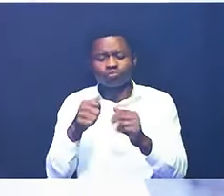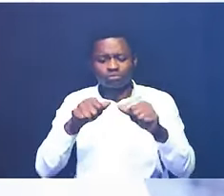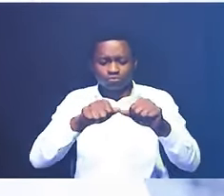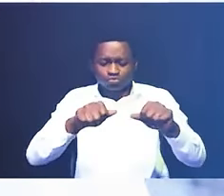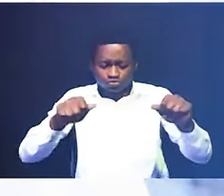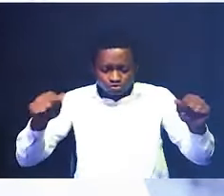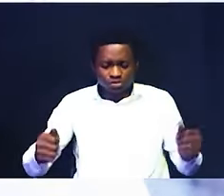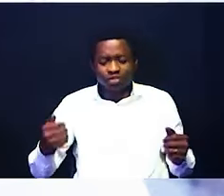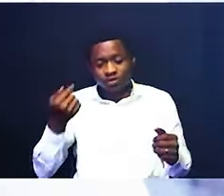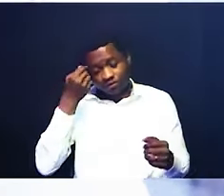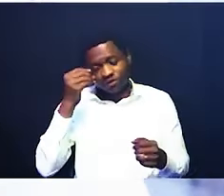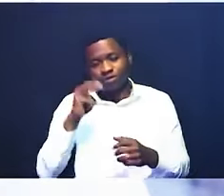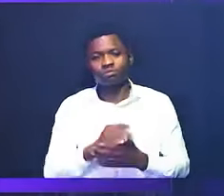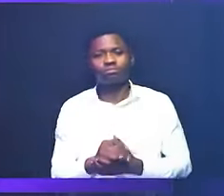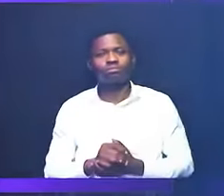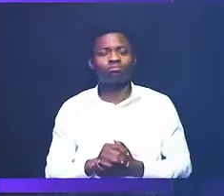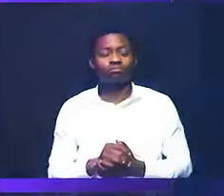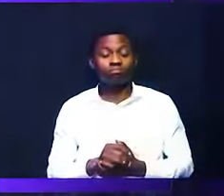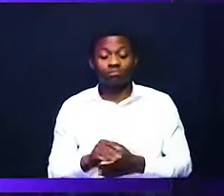from